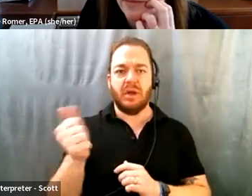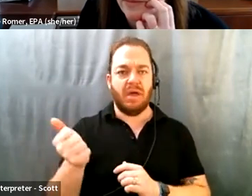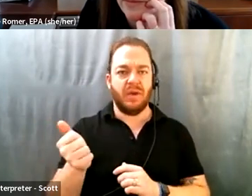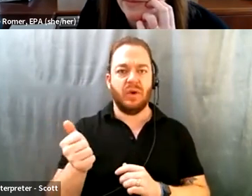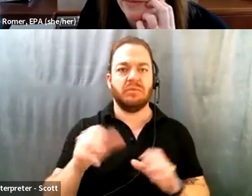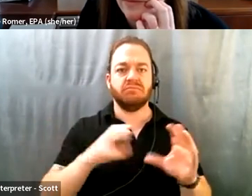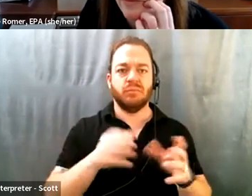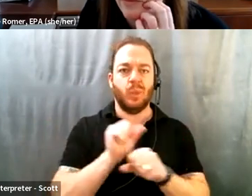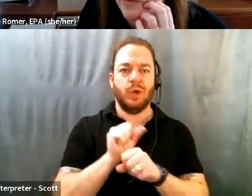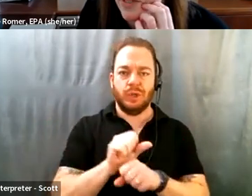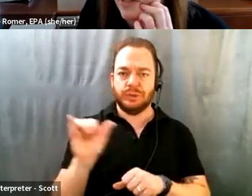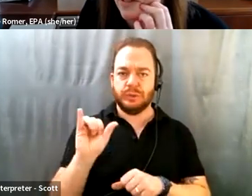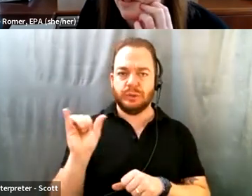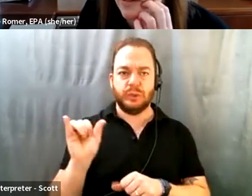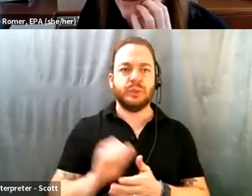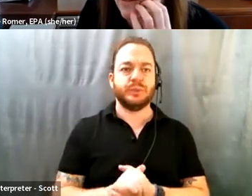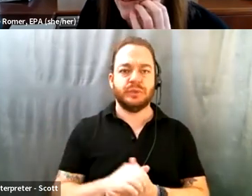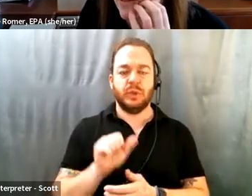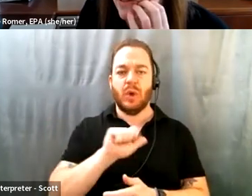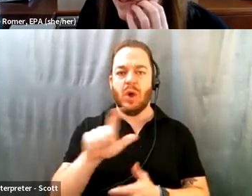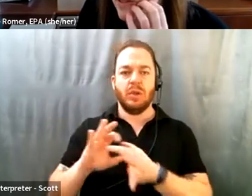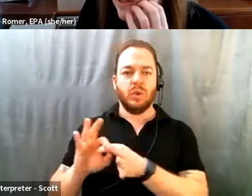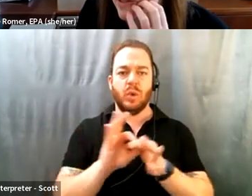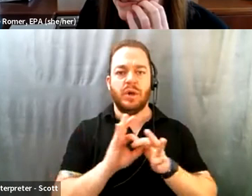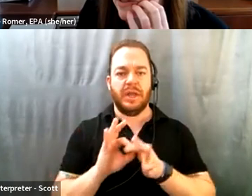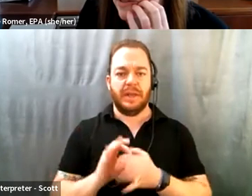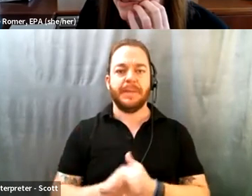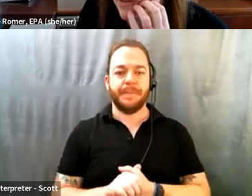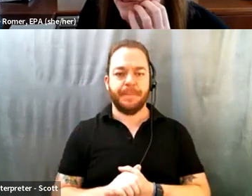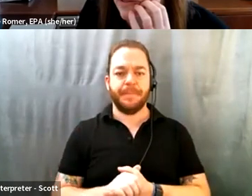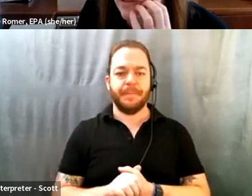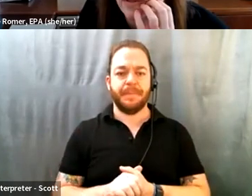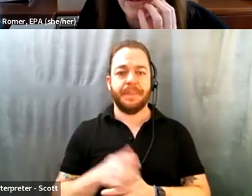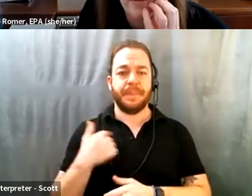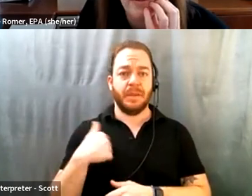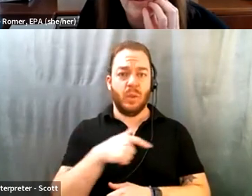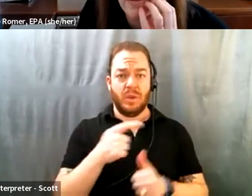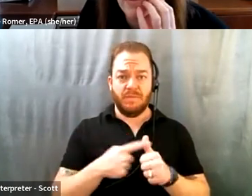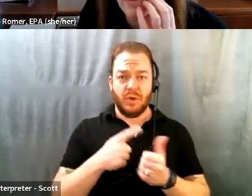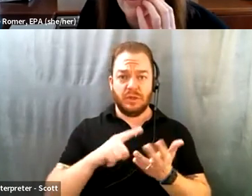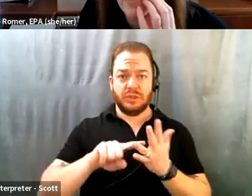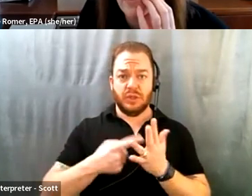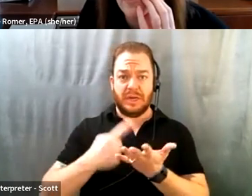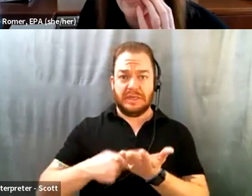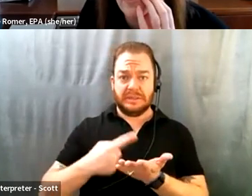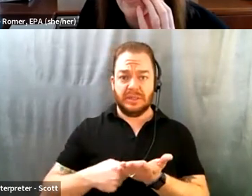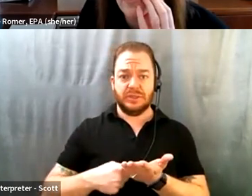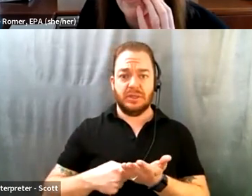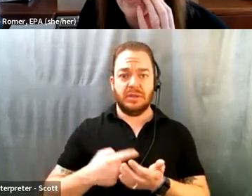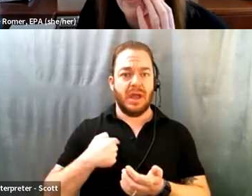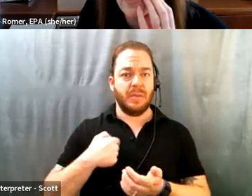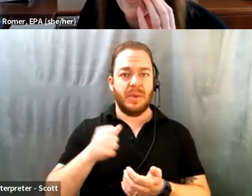work out there, so it's well coordinated. Well, when we first started this discussion, I had, not being a